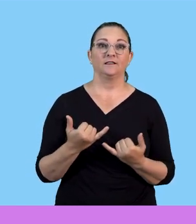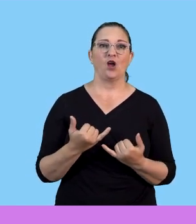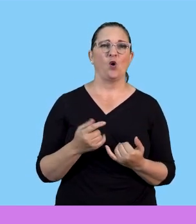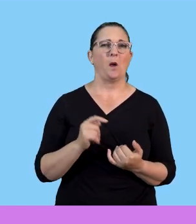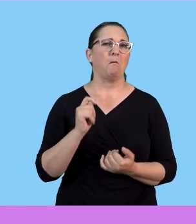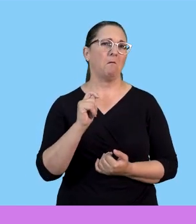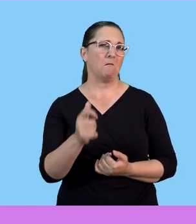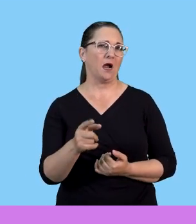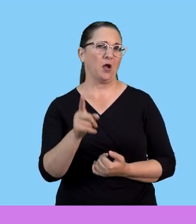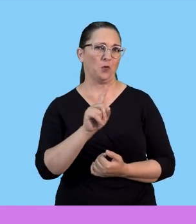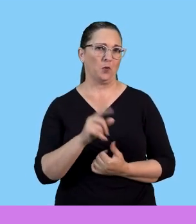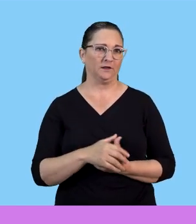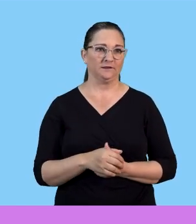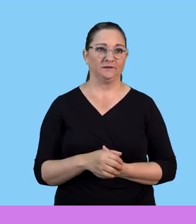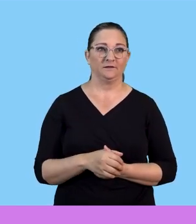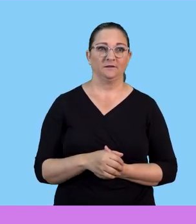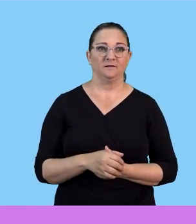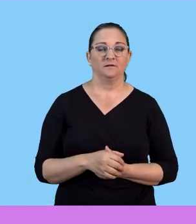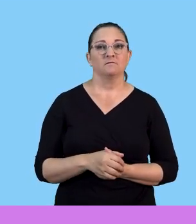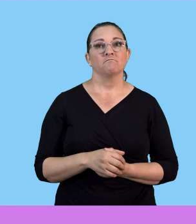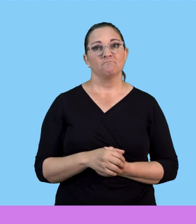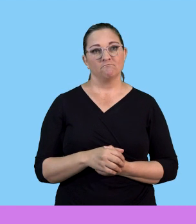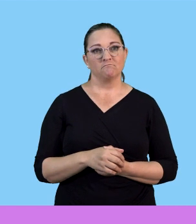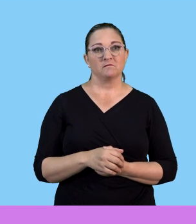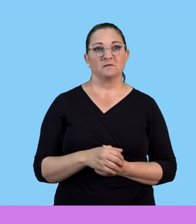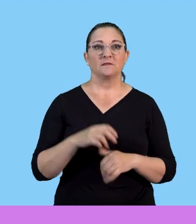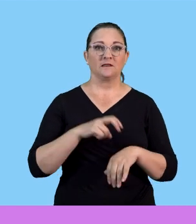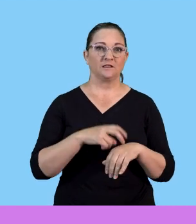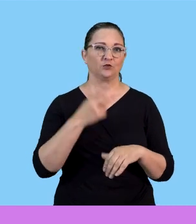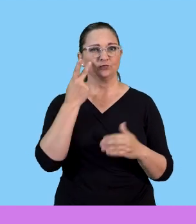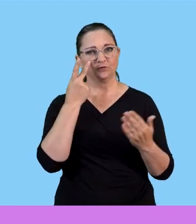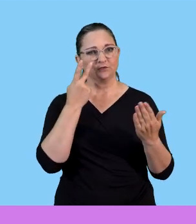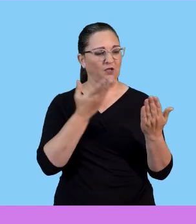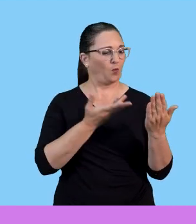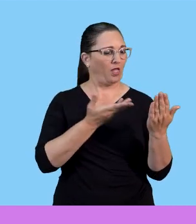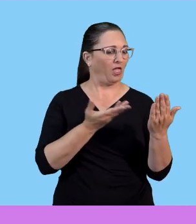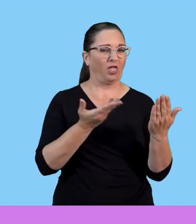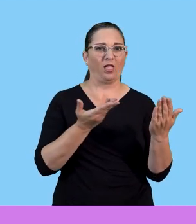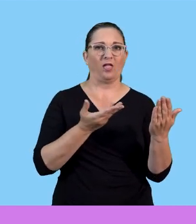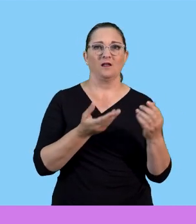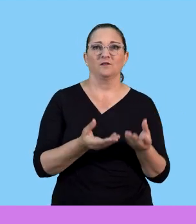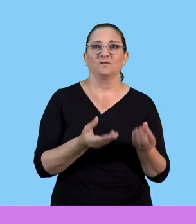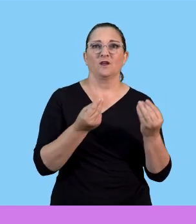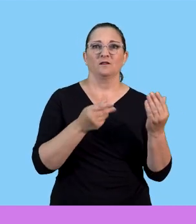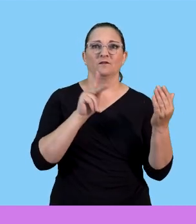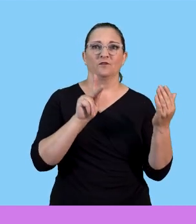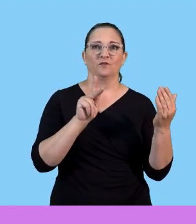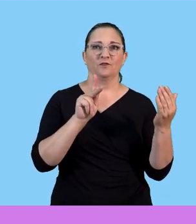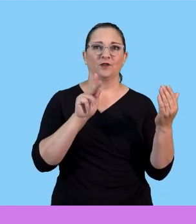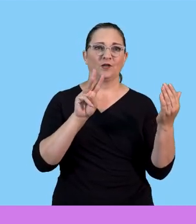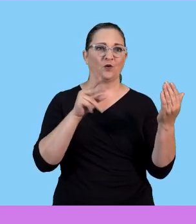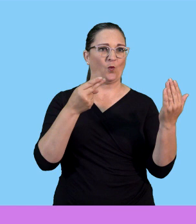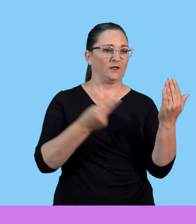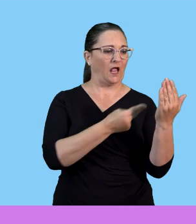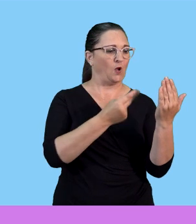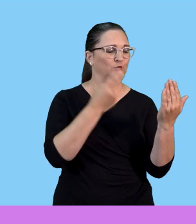What is the charge per kilowatt hour? Now, with a question like this, you need to know where to look for it. Next